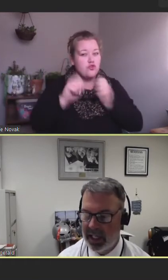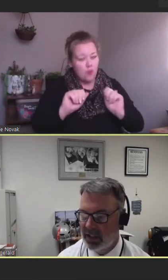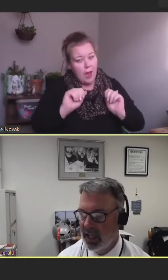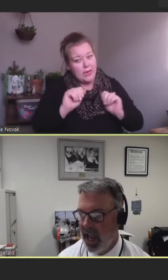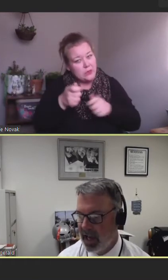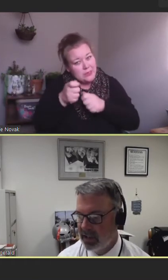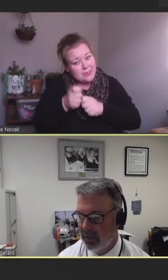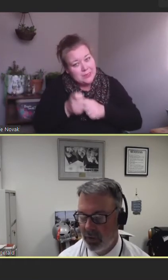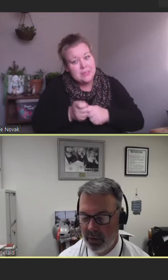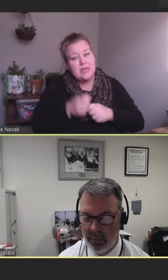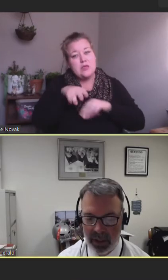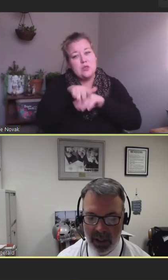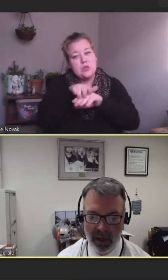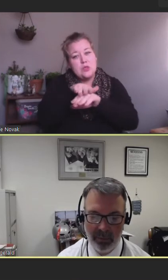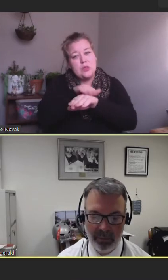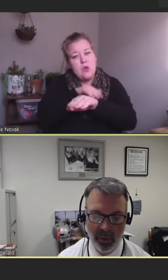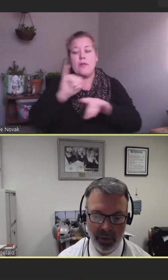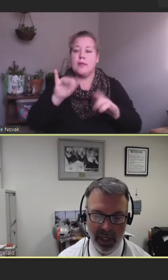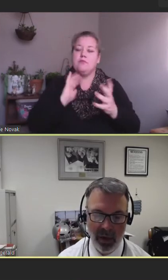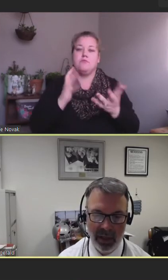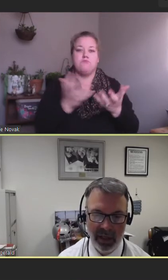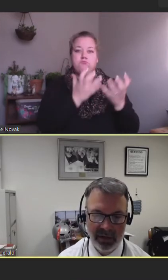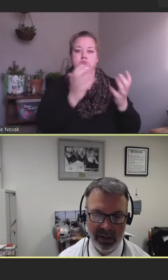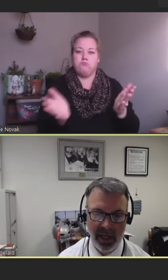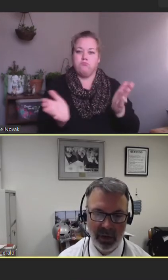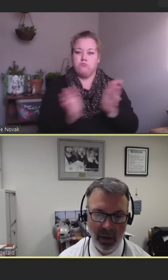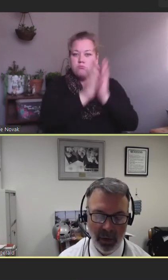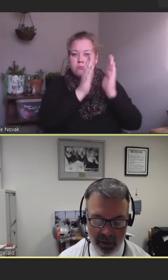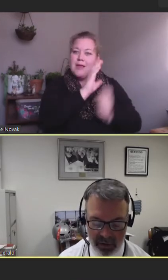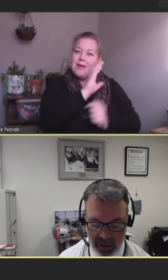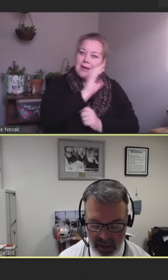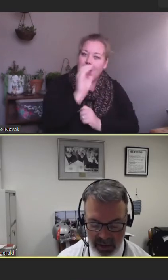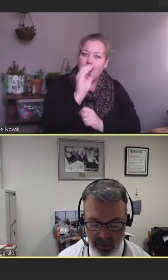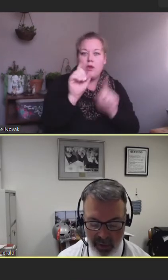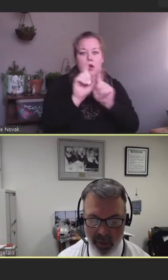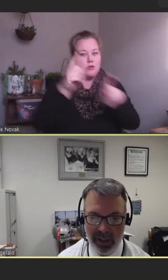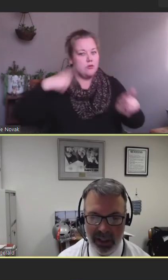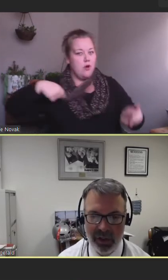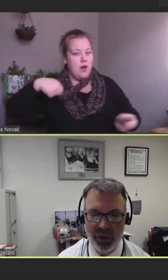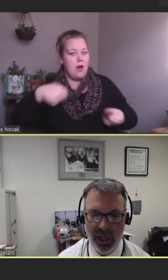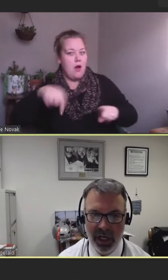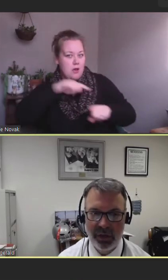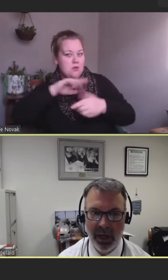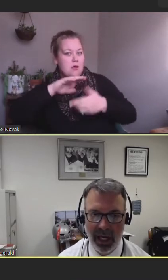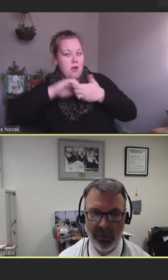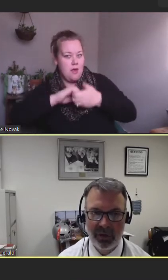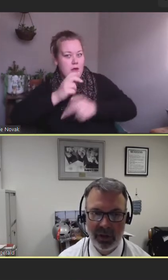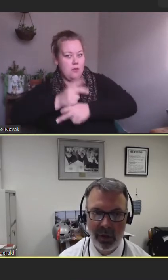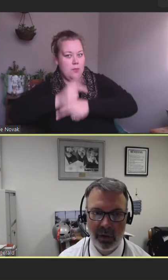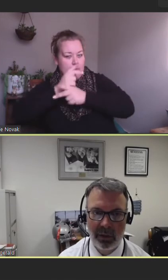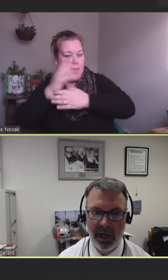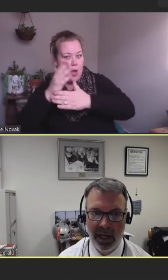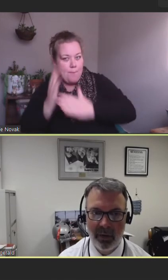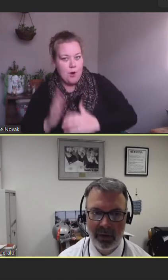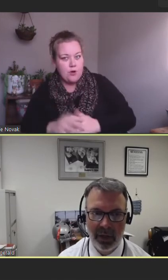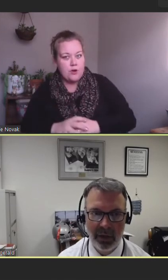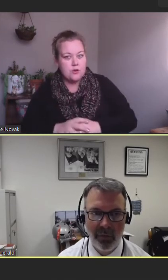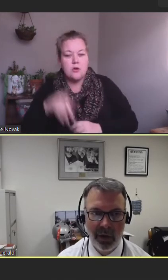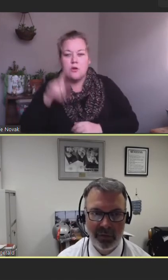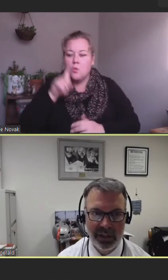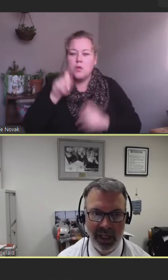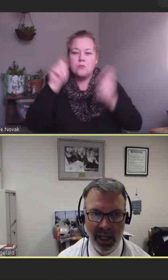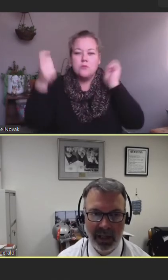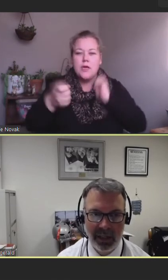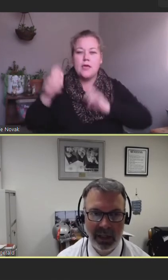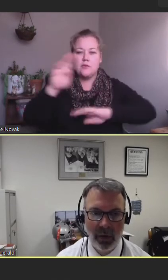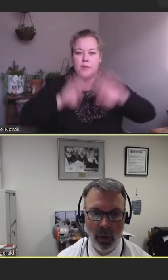I think that's the ask from both the county and us as healthcare partners, that we really need to change behaviors in the community right now. And you've heard